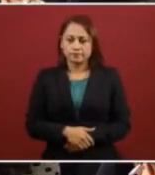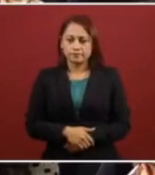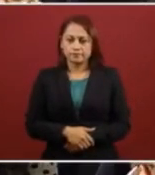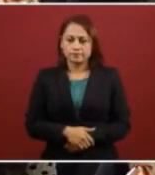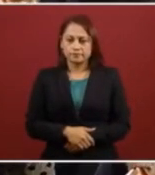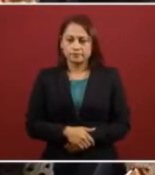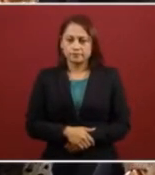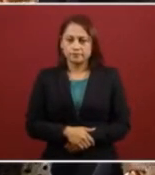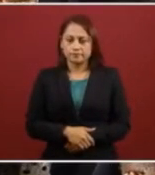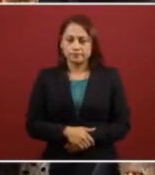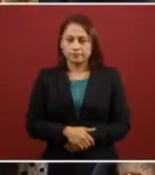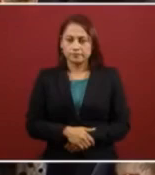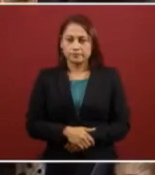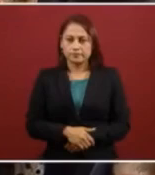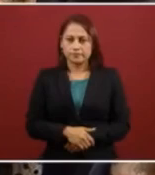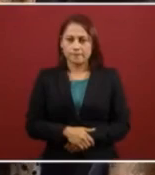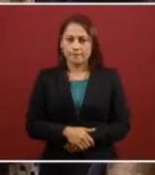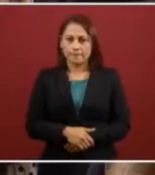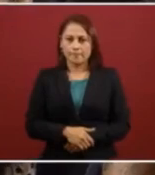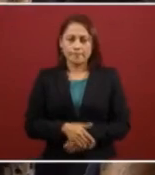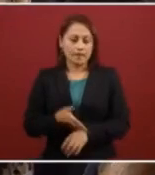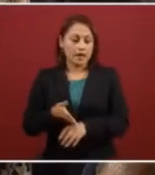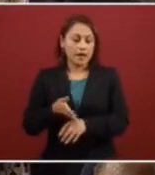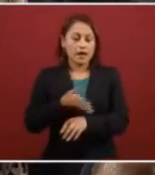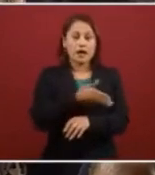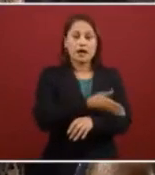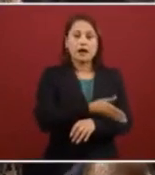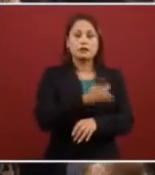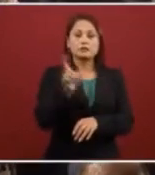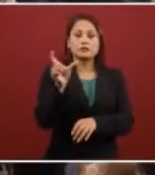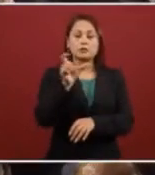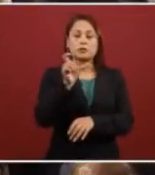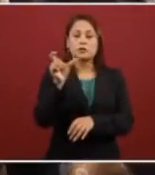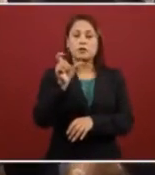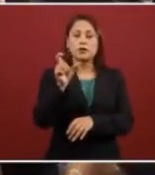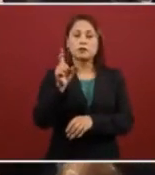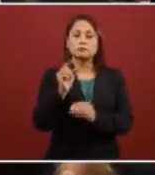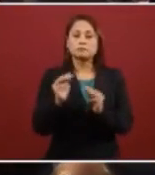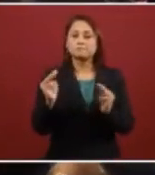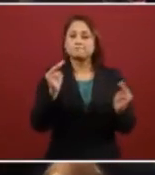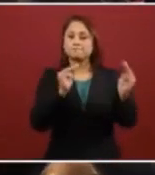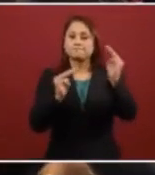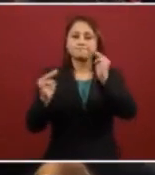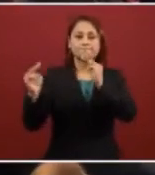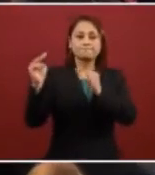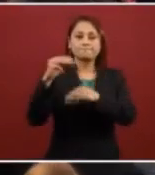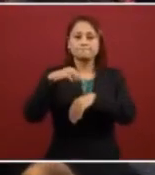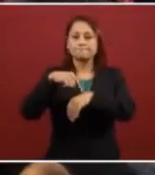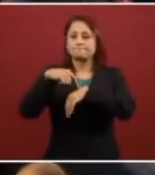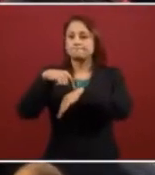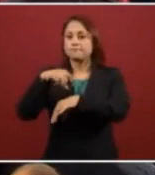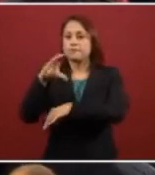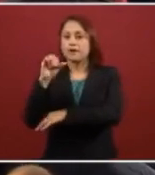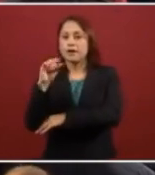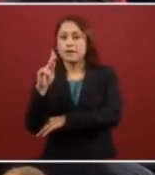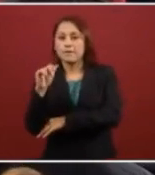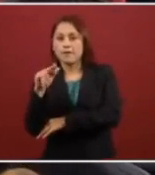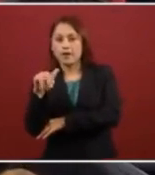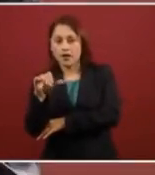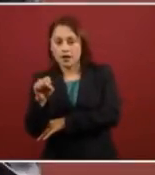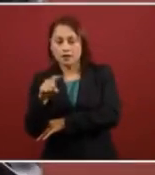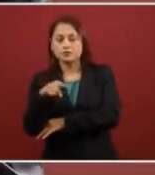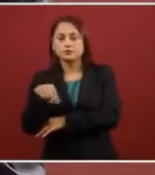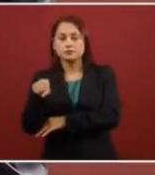when pasó lo del Cerro de las Campanas what happened with the fill of their campaigns. Se expulsó